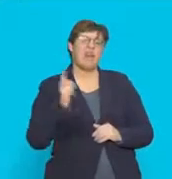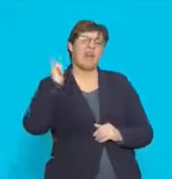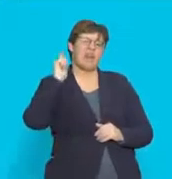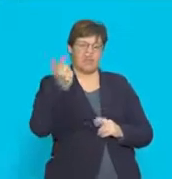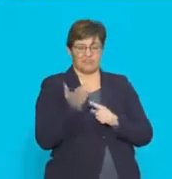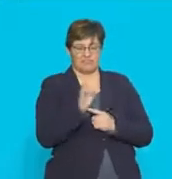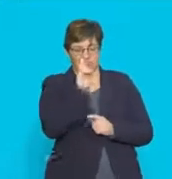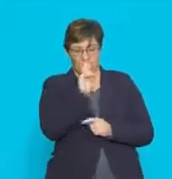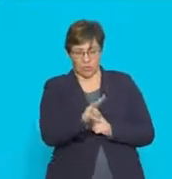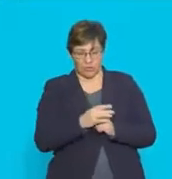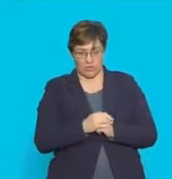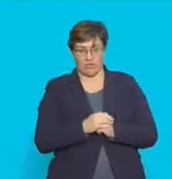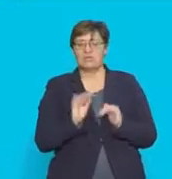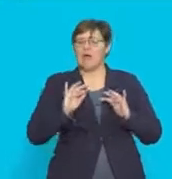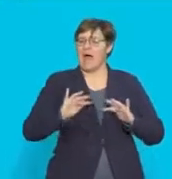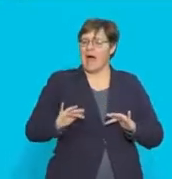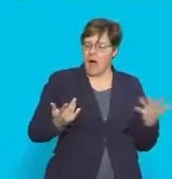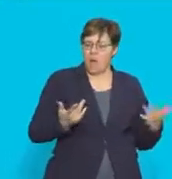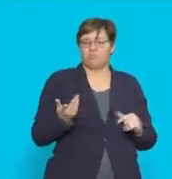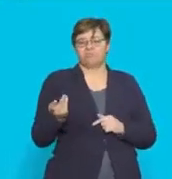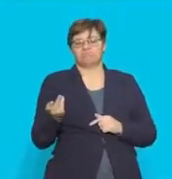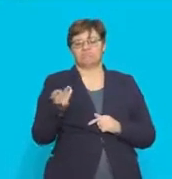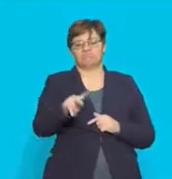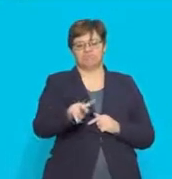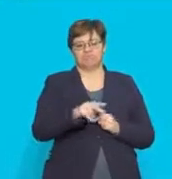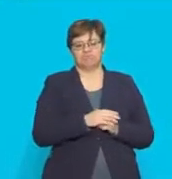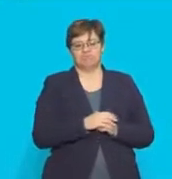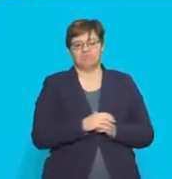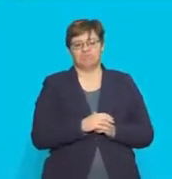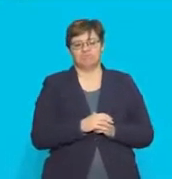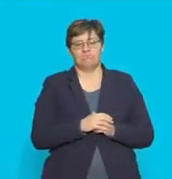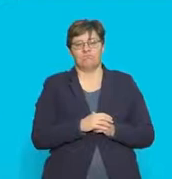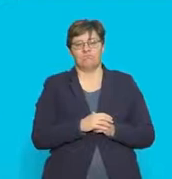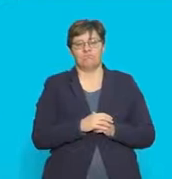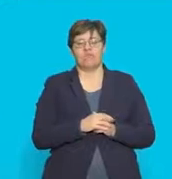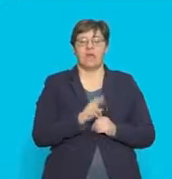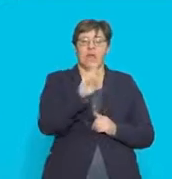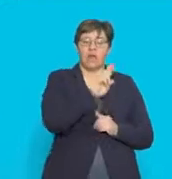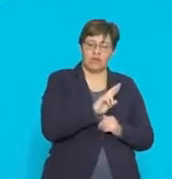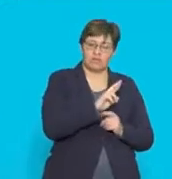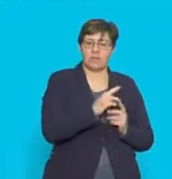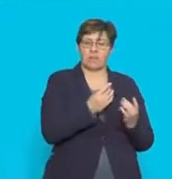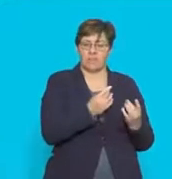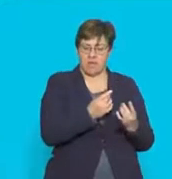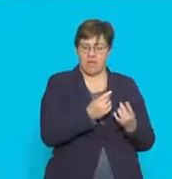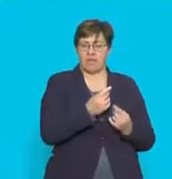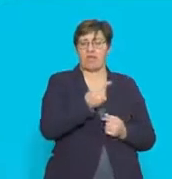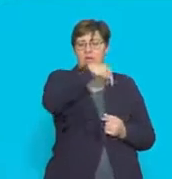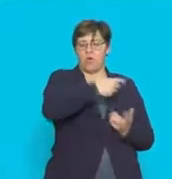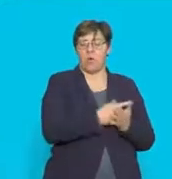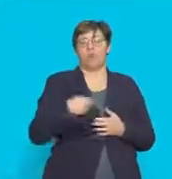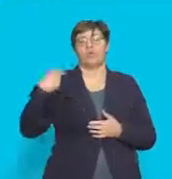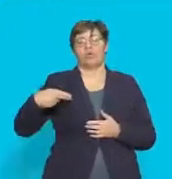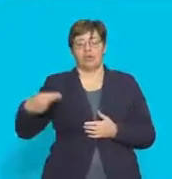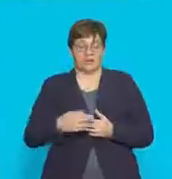stage. So this is how you can convert a rational or a recurring decimal to be a